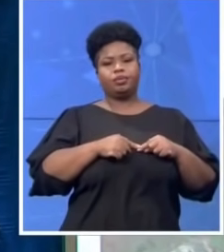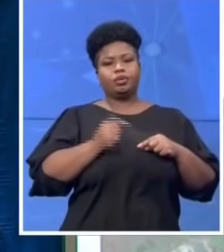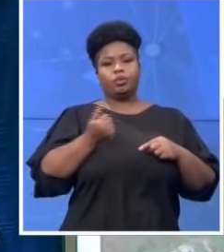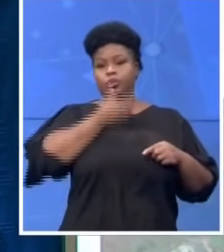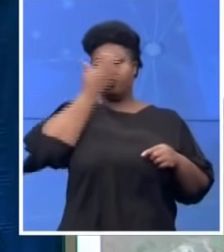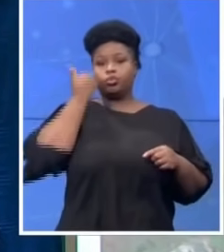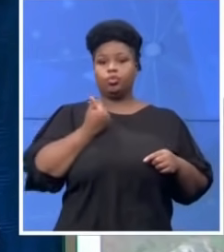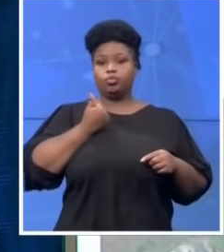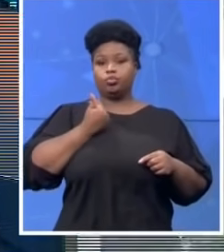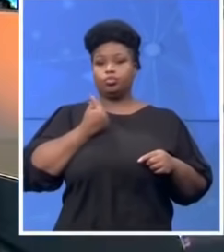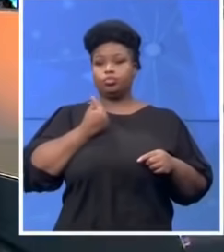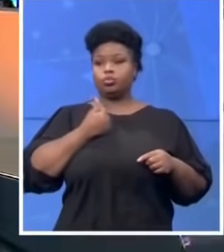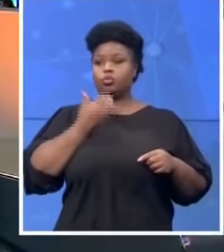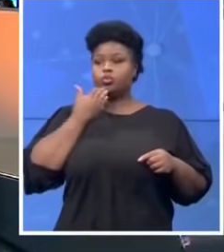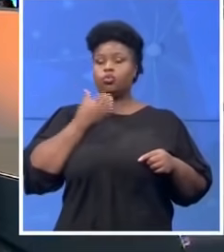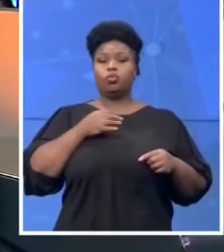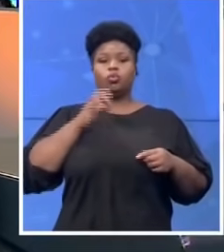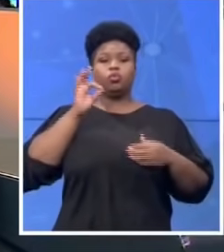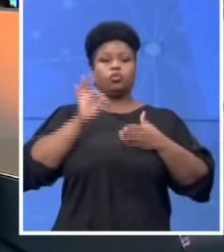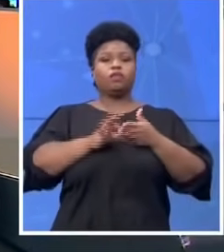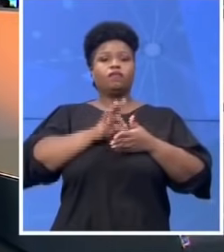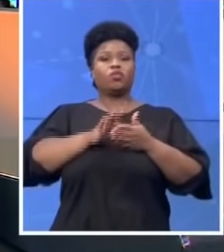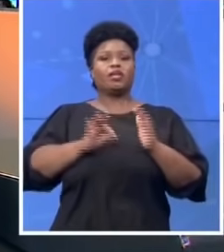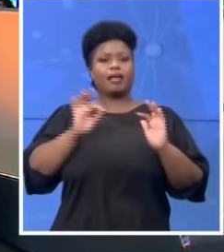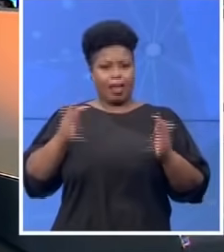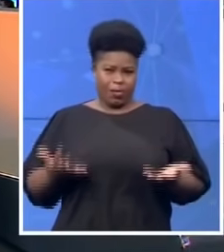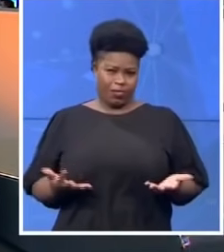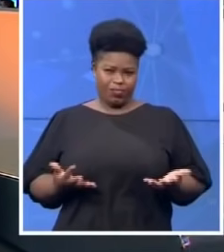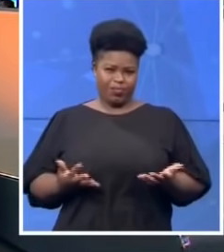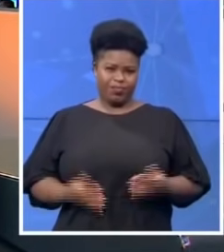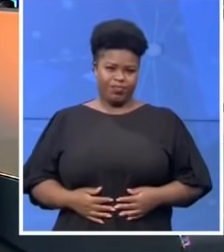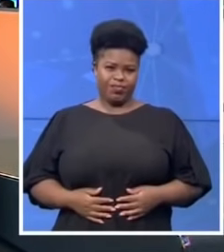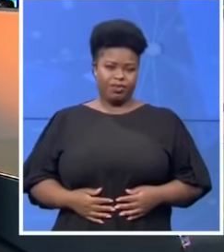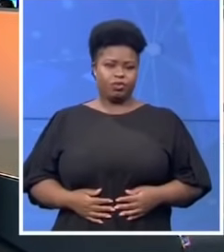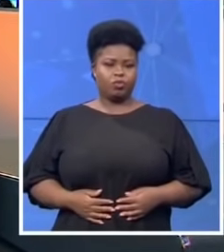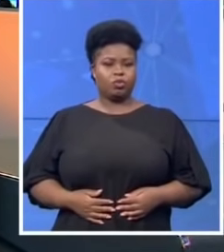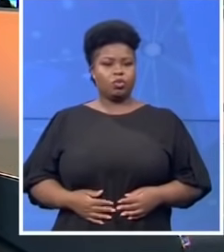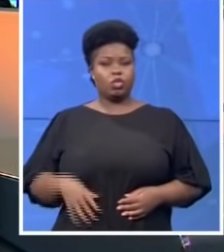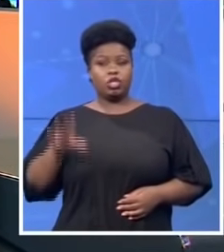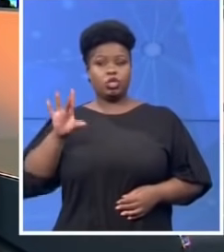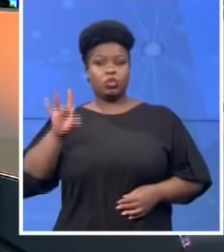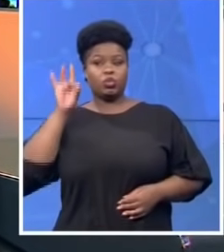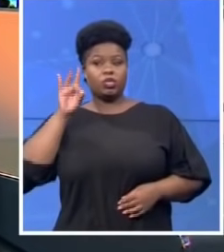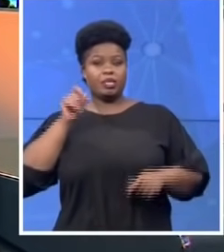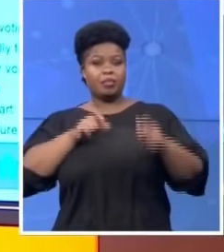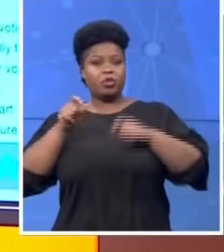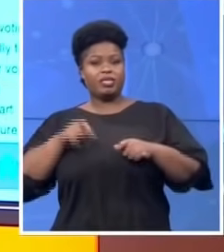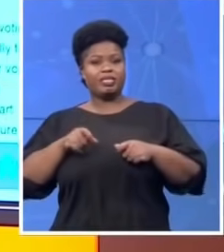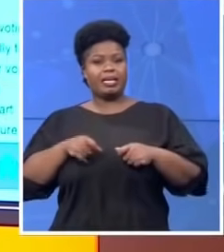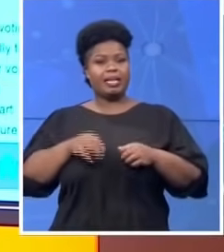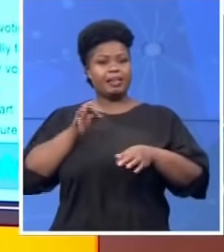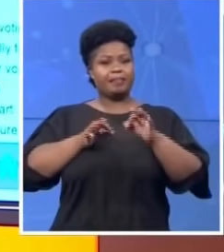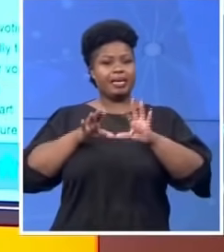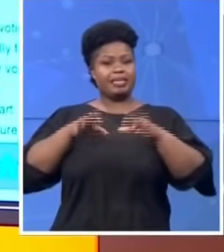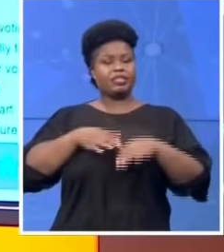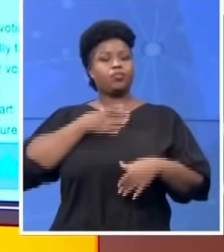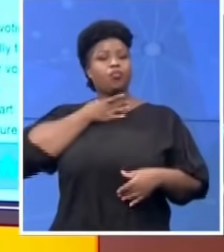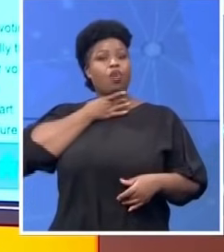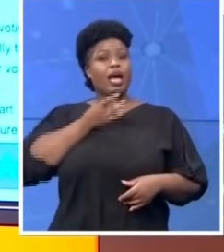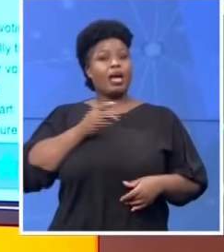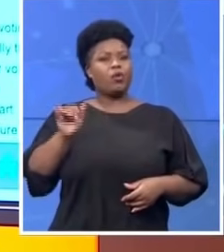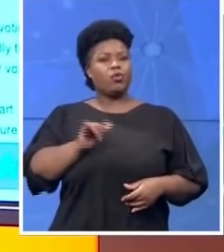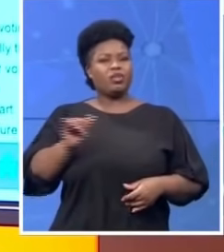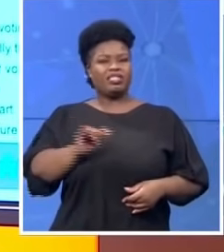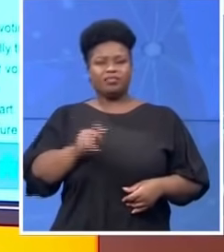how and what party they chose. So that is completely blind to everyone, to us, the IEC, to even